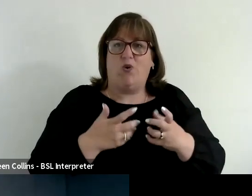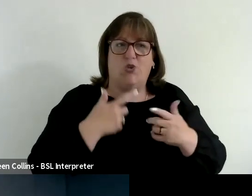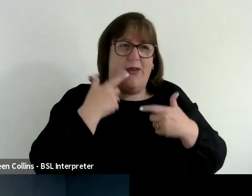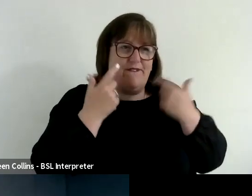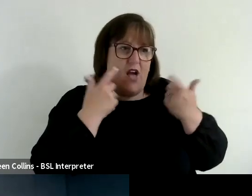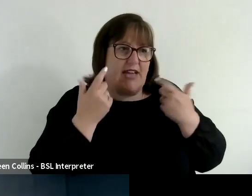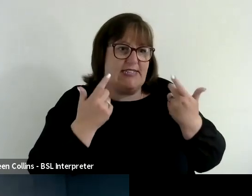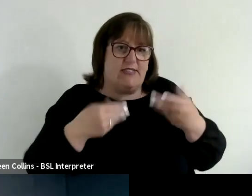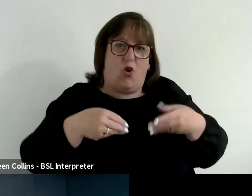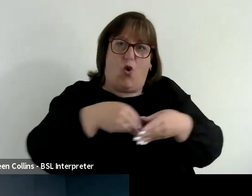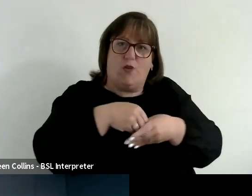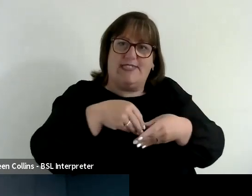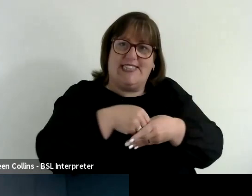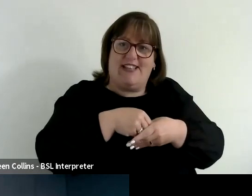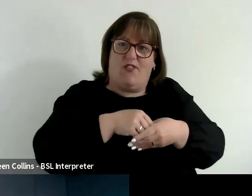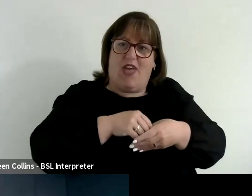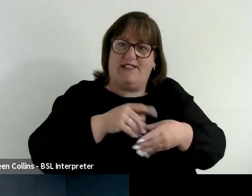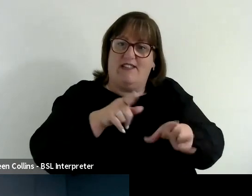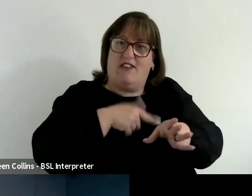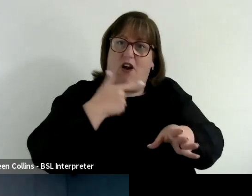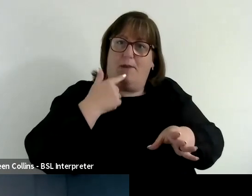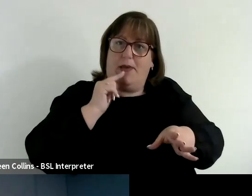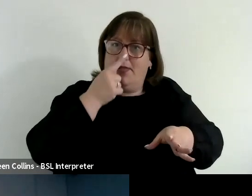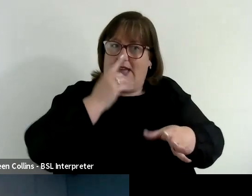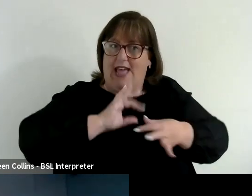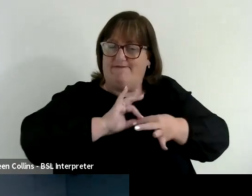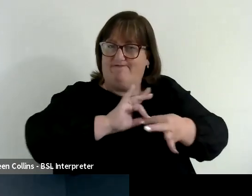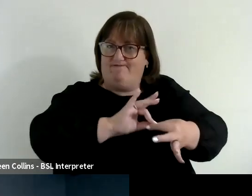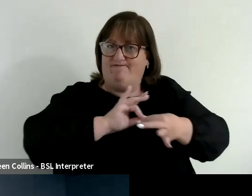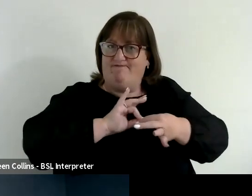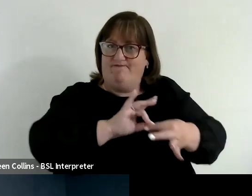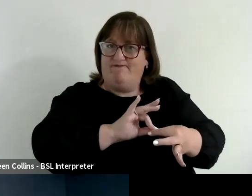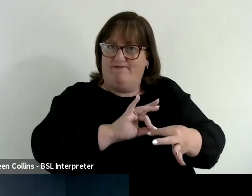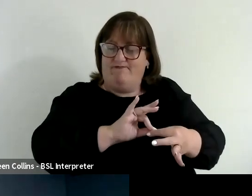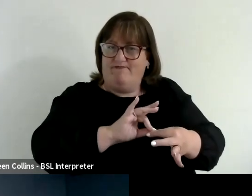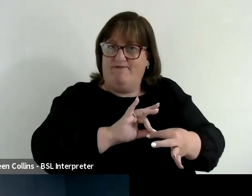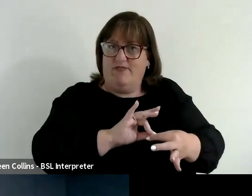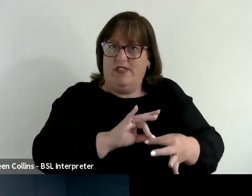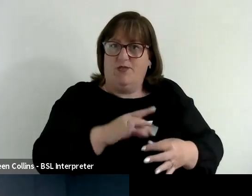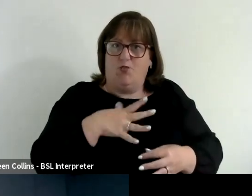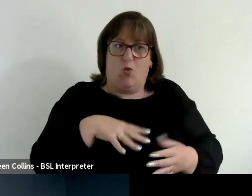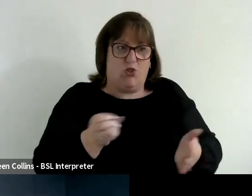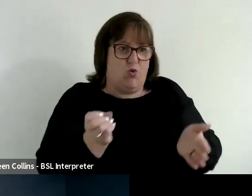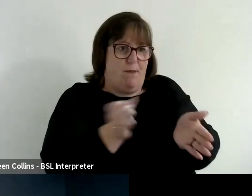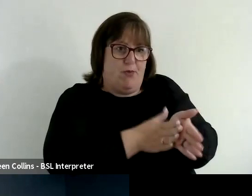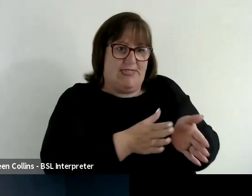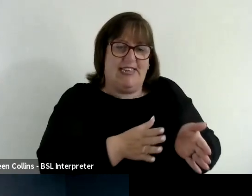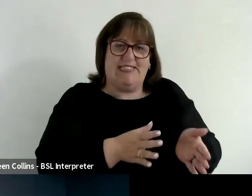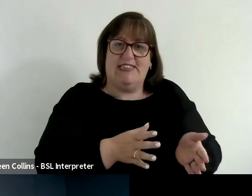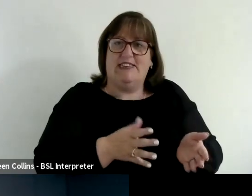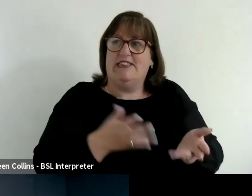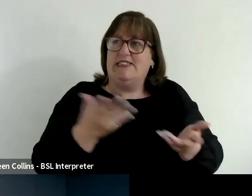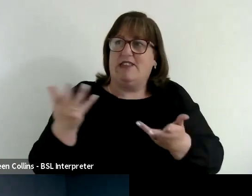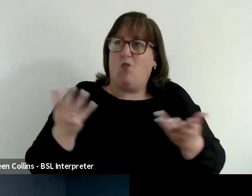resonates with young people and put that content in places where they want to watch that content. So, we've